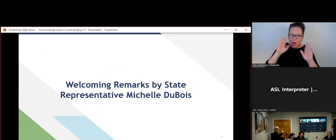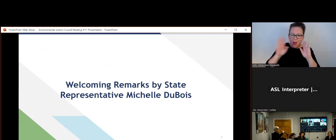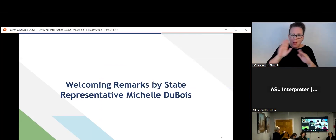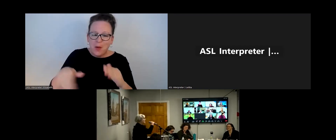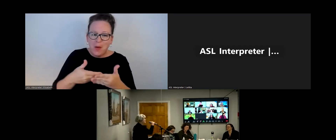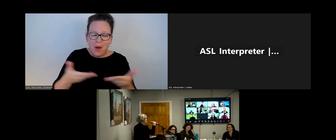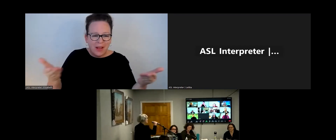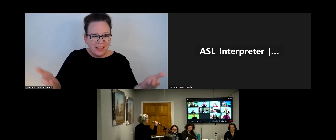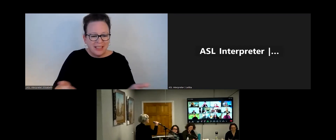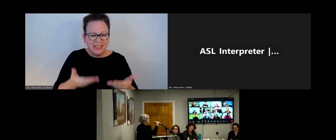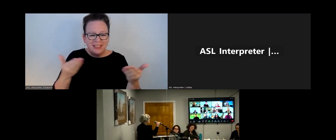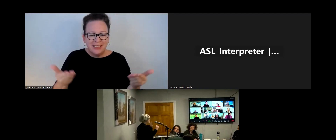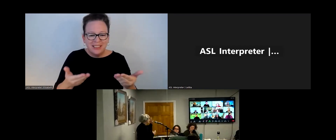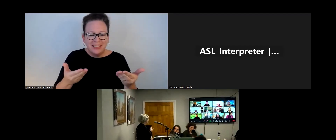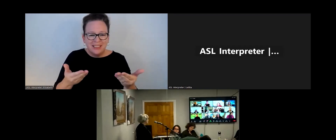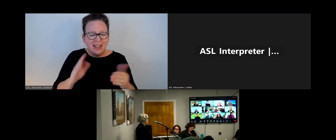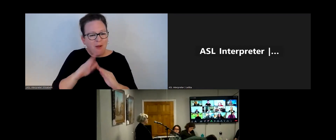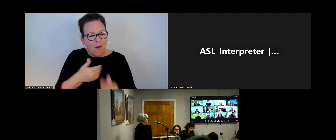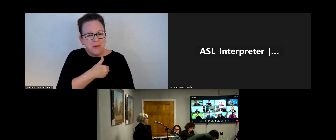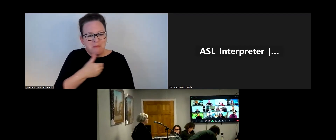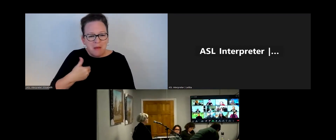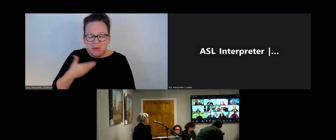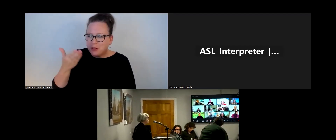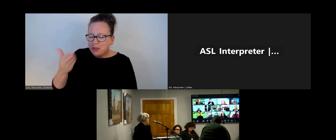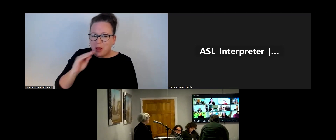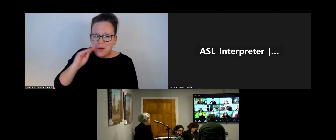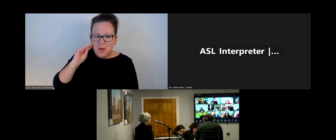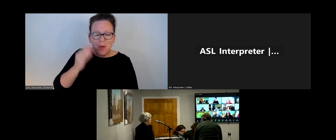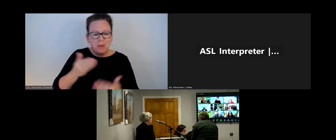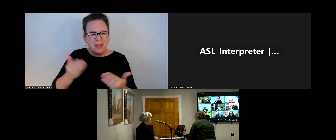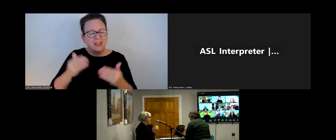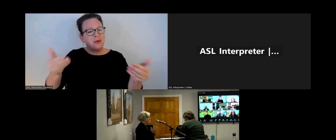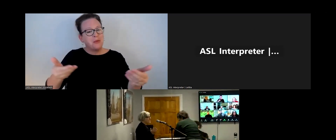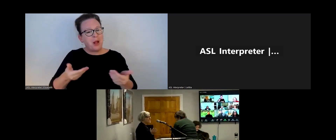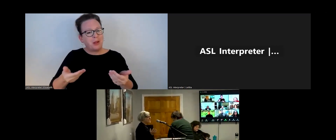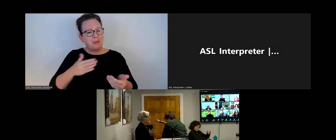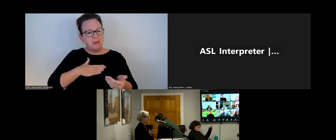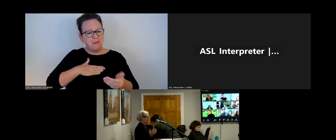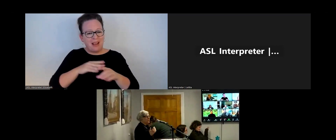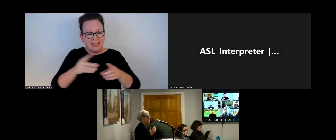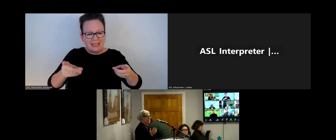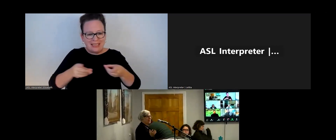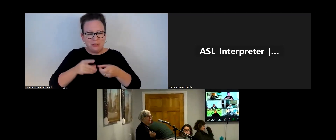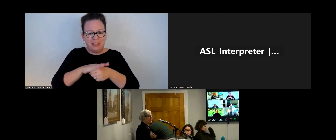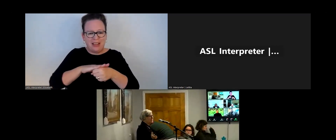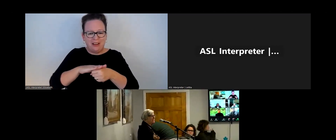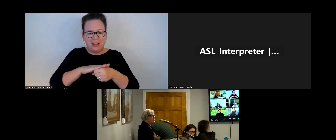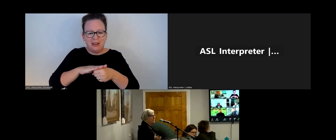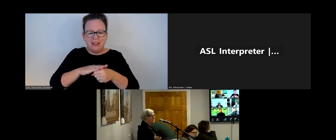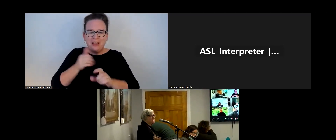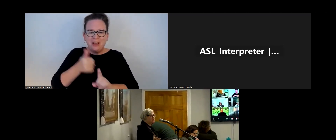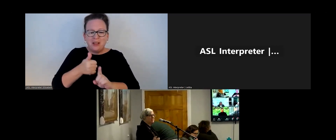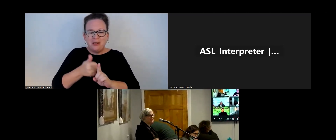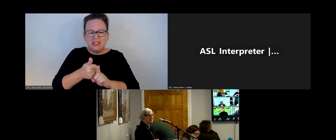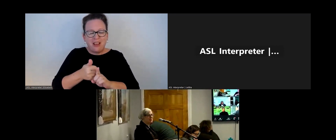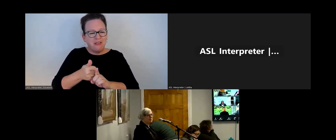here and to the members at home and here, I want to welcome you to my district. You are in the heart of the 10th